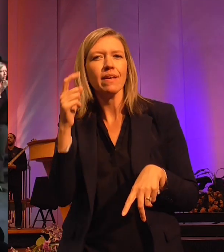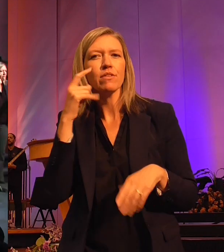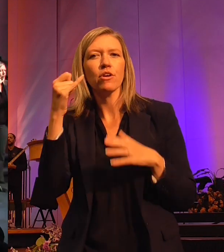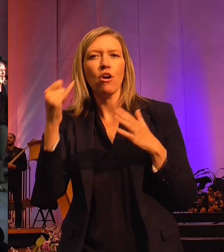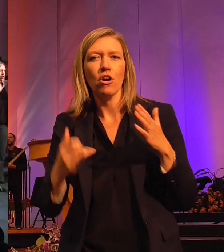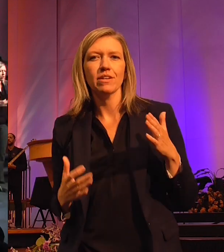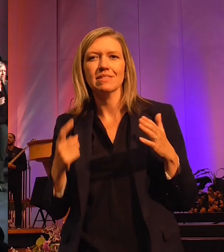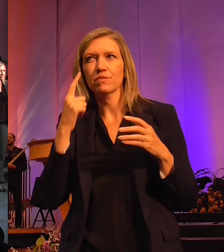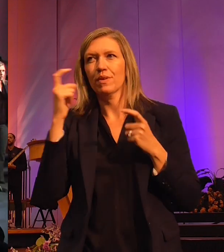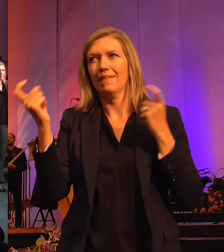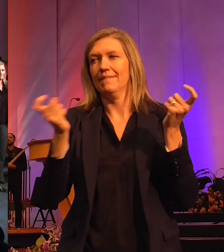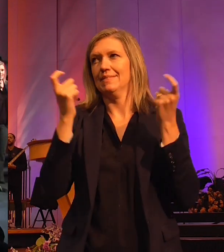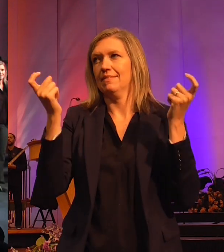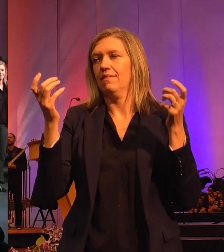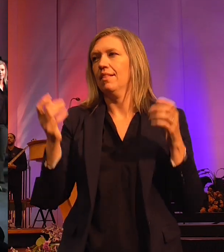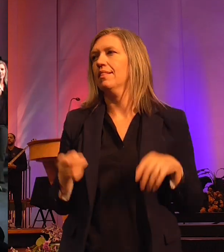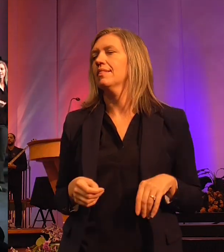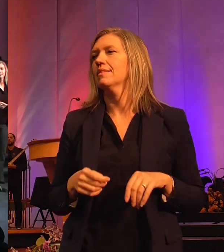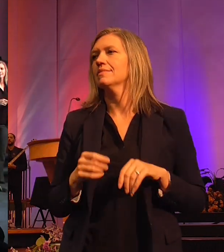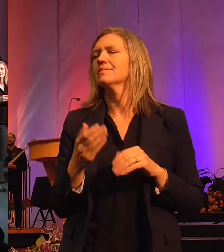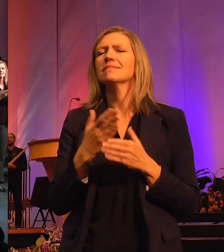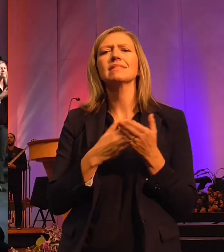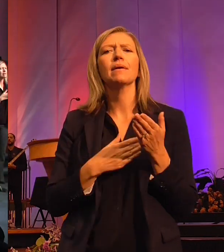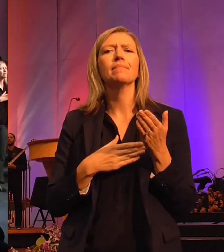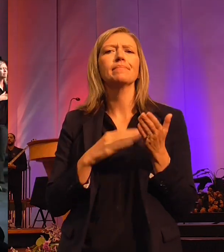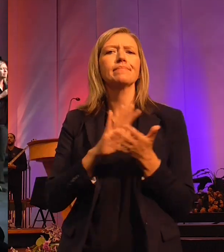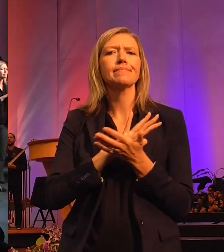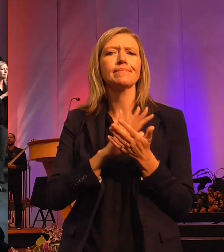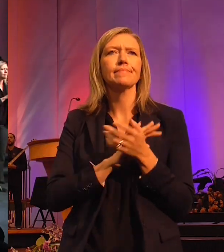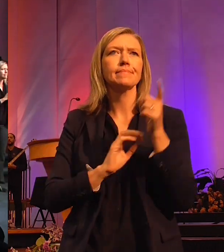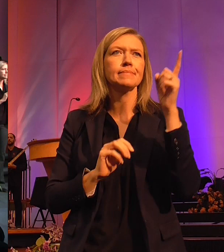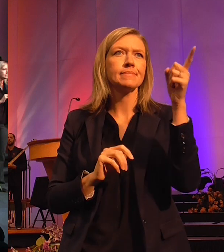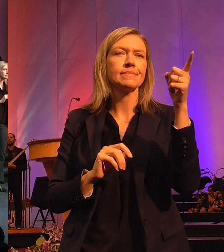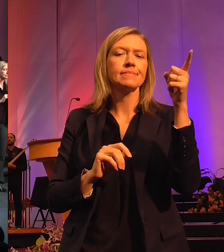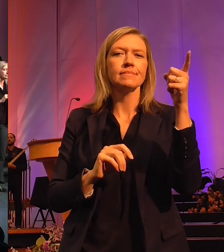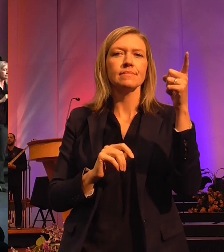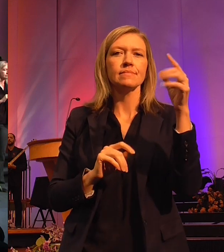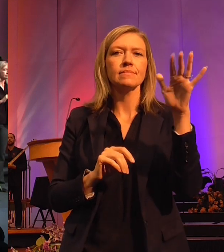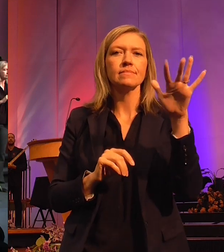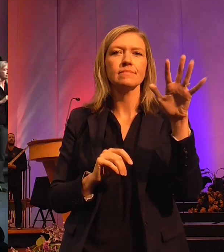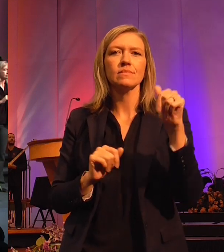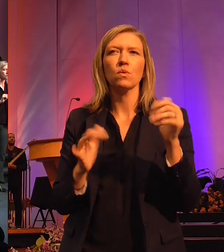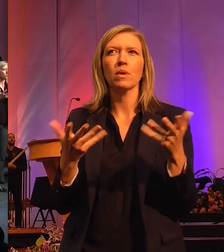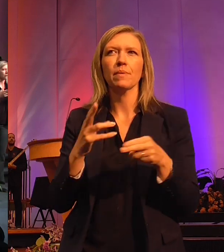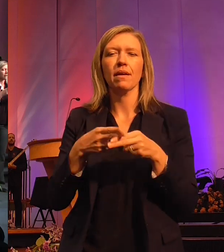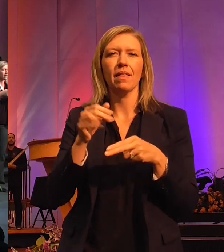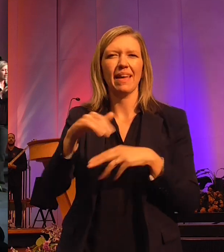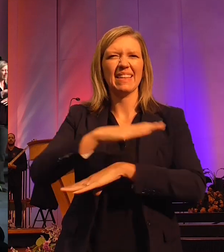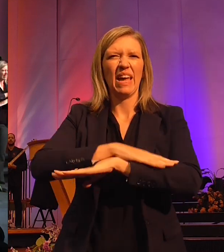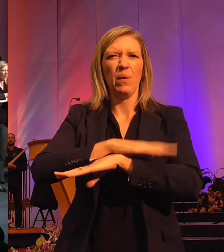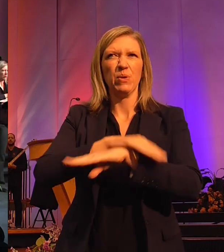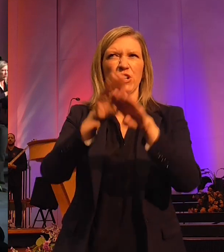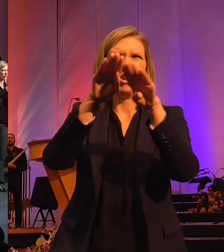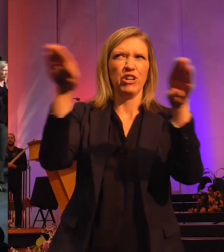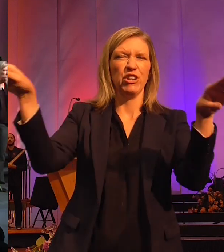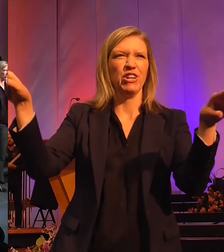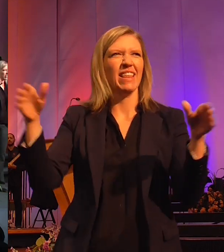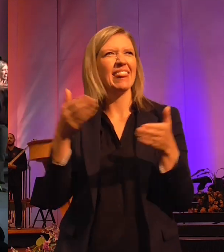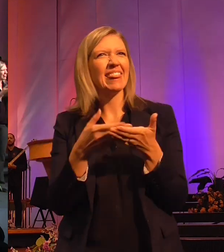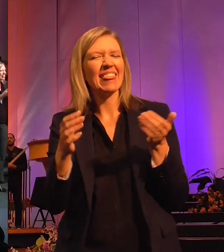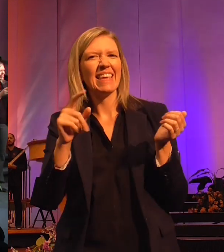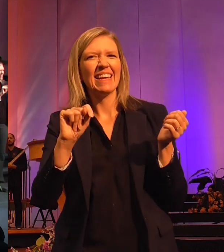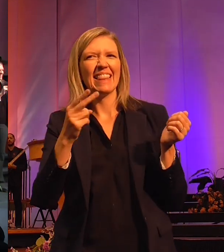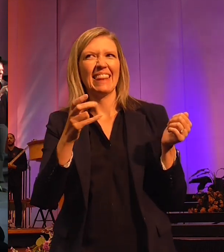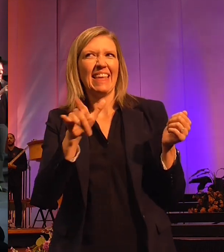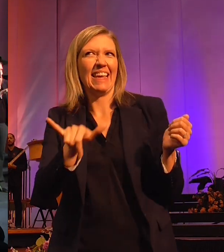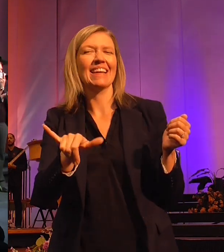artists for our festival. So there's some things out on the what do we call those counters? Thingies. The